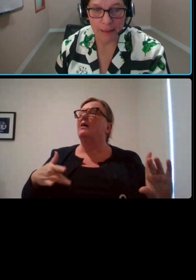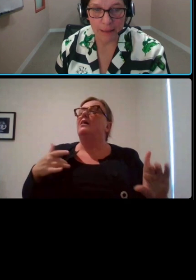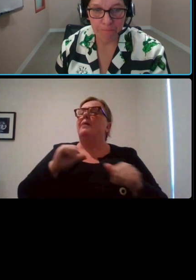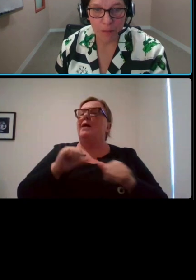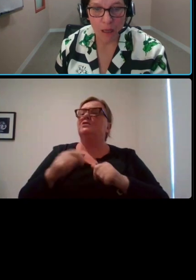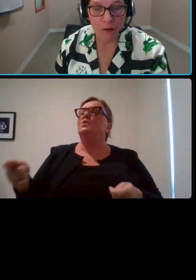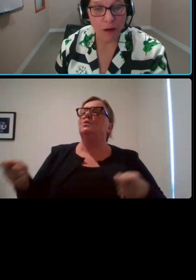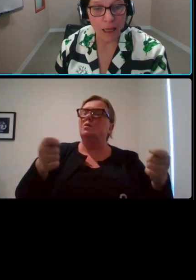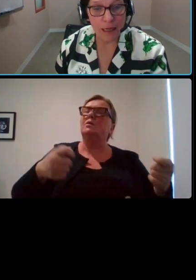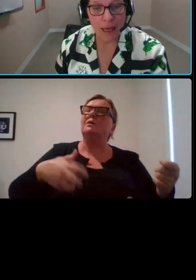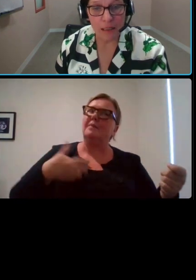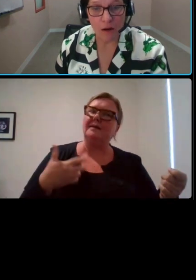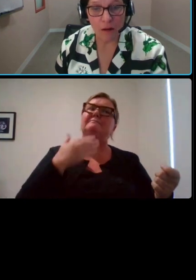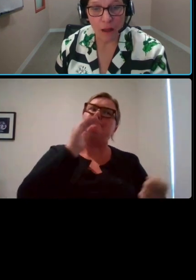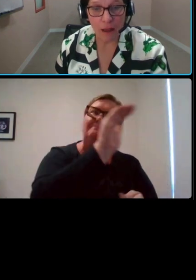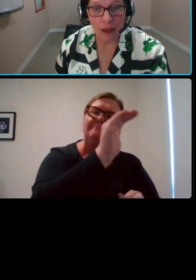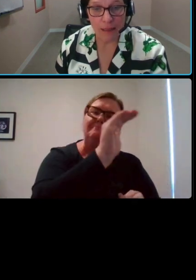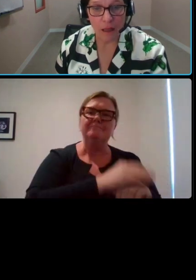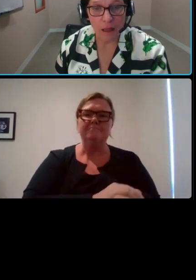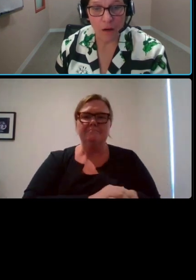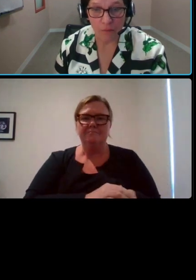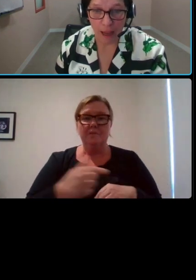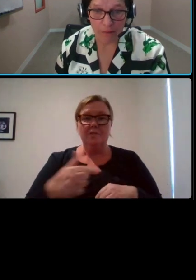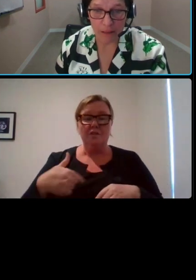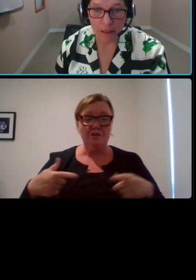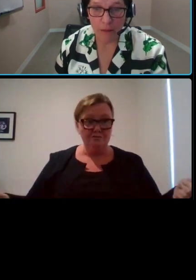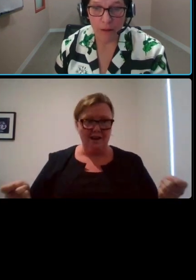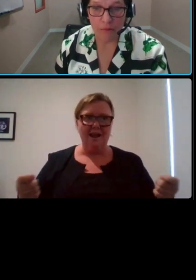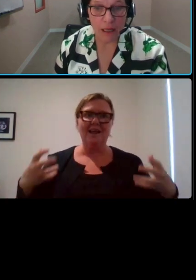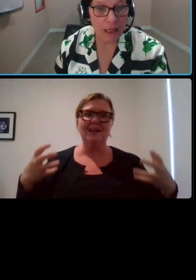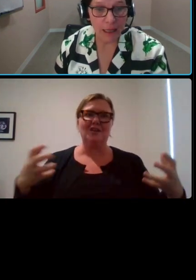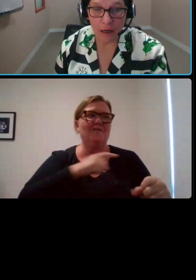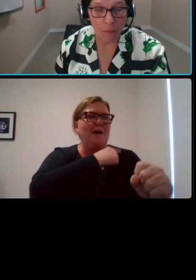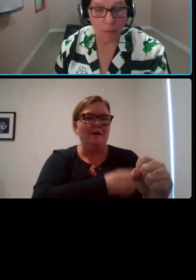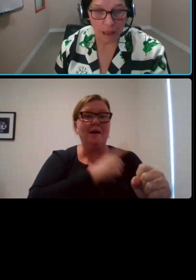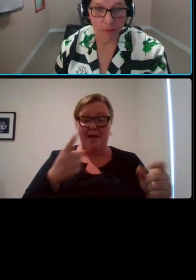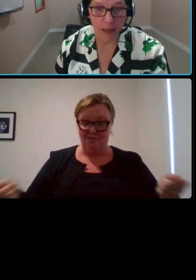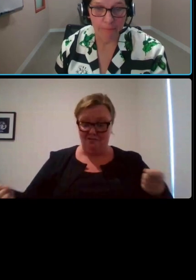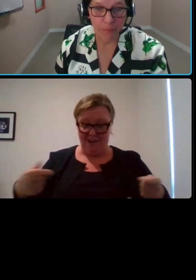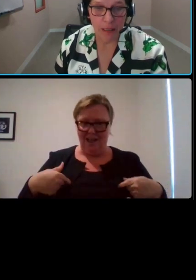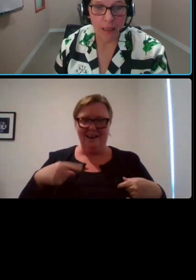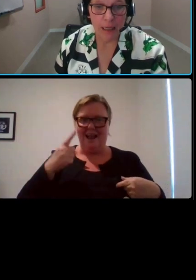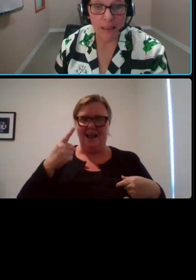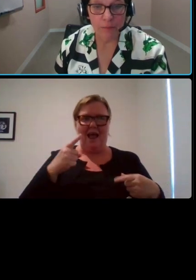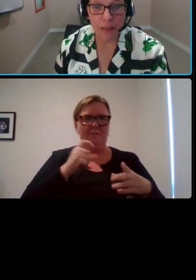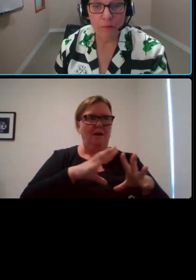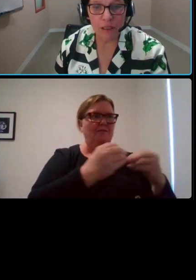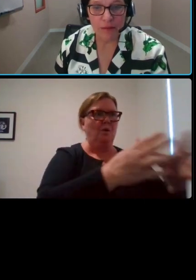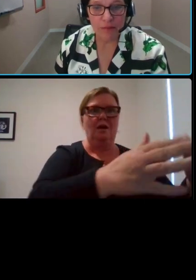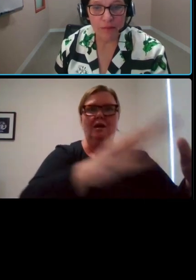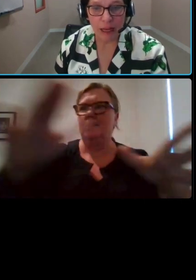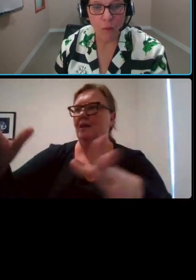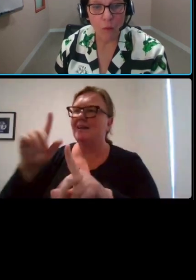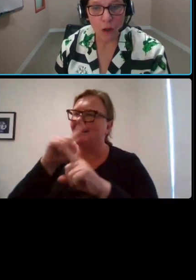their complaints. The regulator has a lot of powers, but the regulator cannot be everywhere. It is the